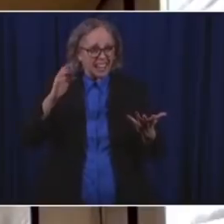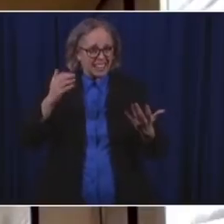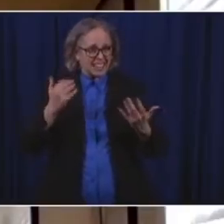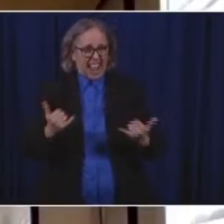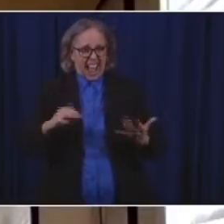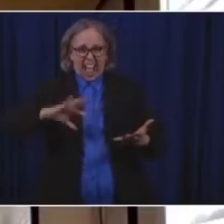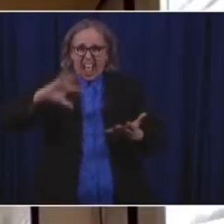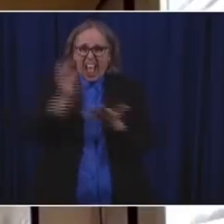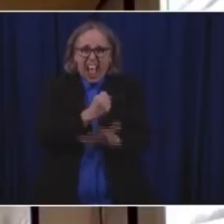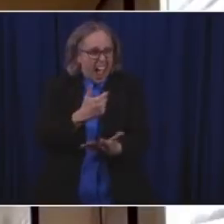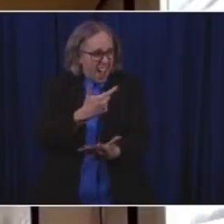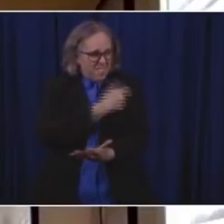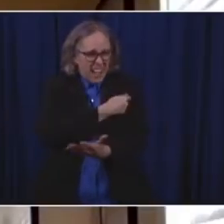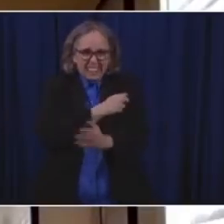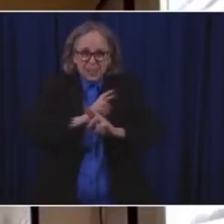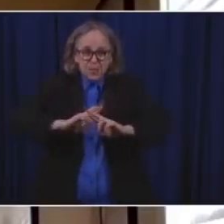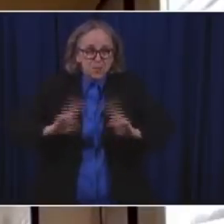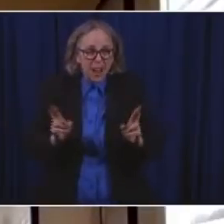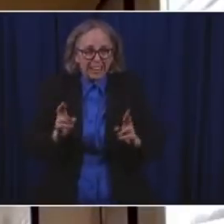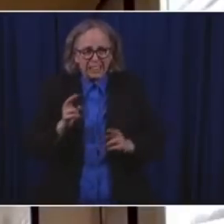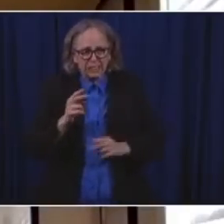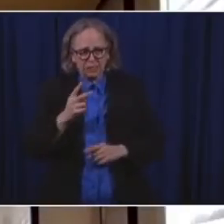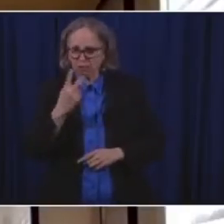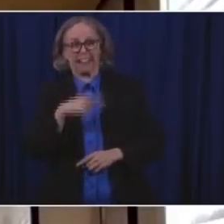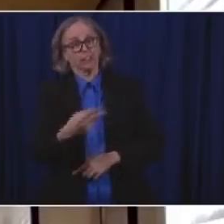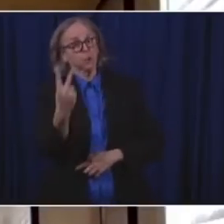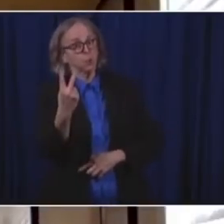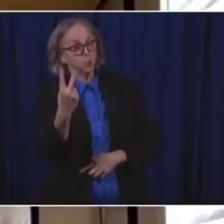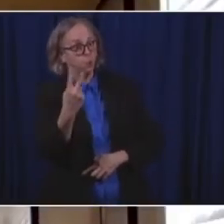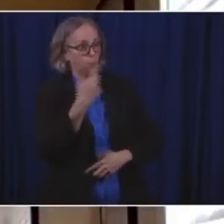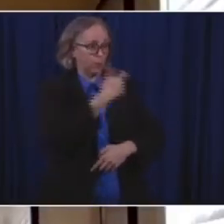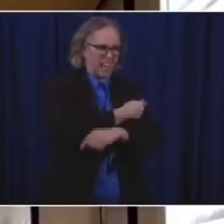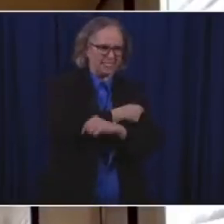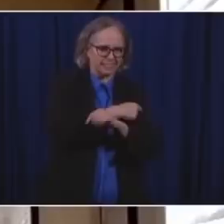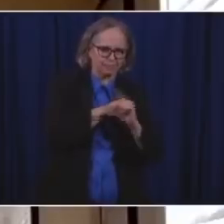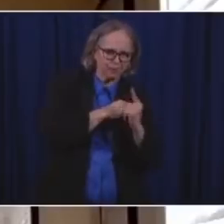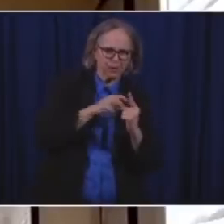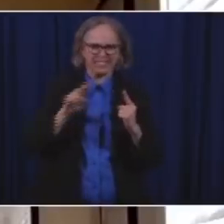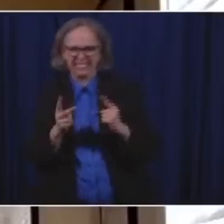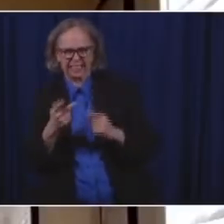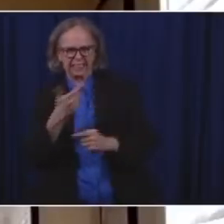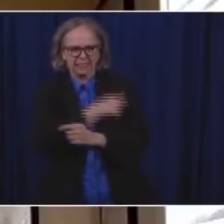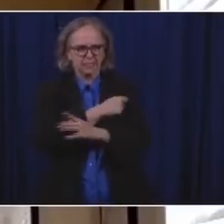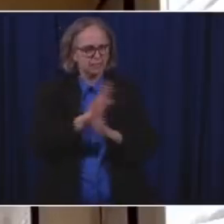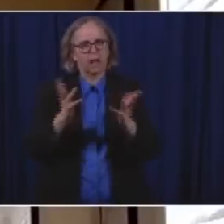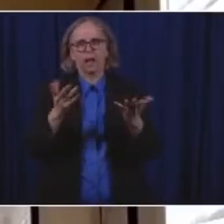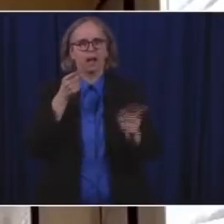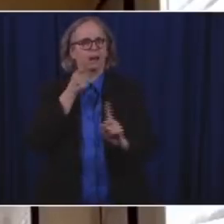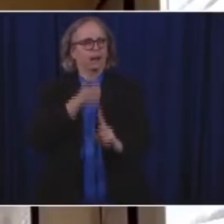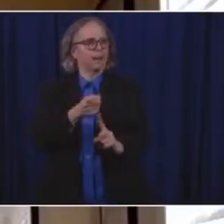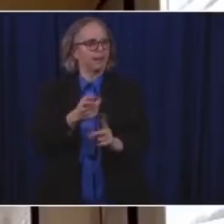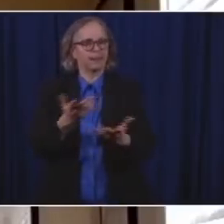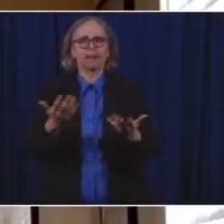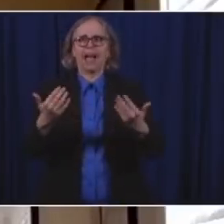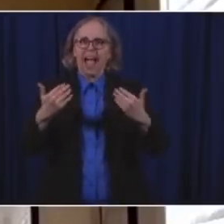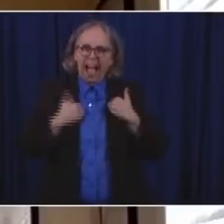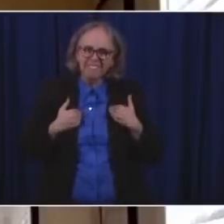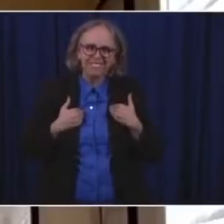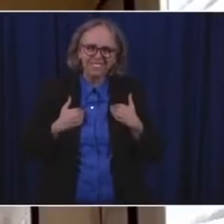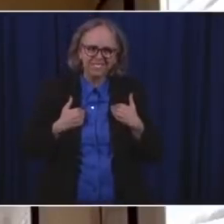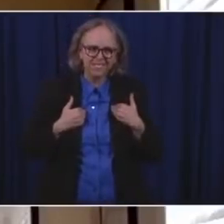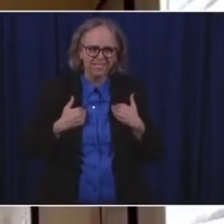vaccine, actually two vaccines, closely related vaccines that clearly have a